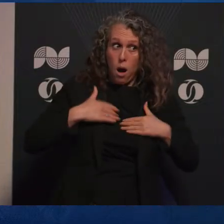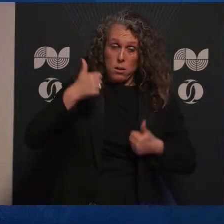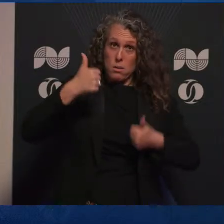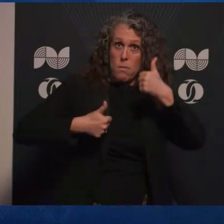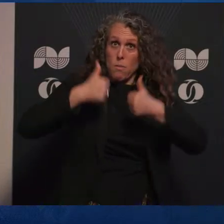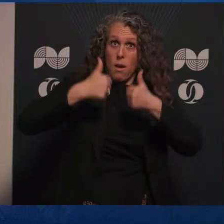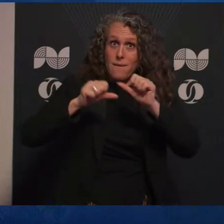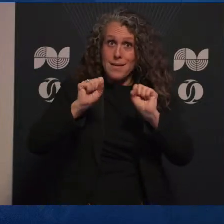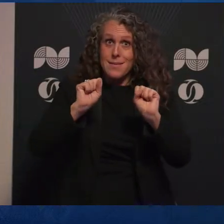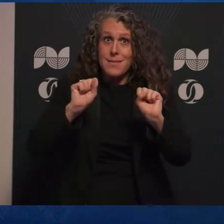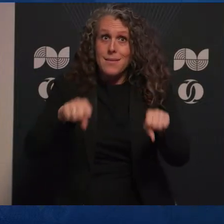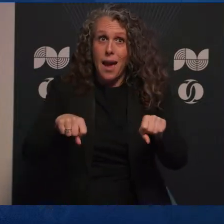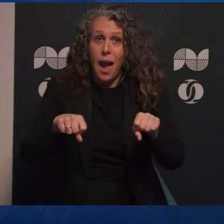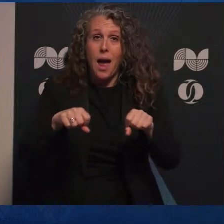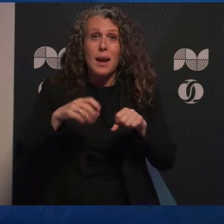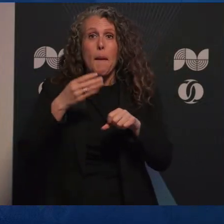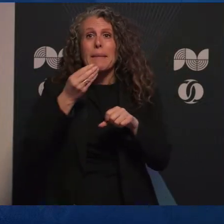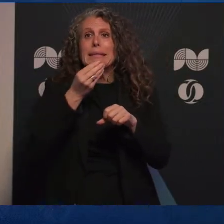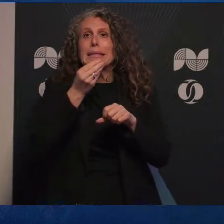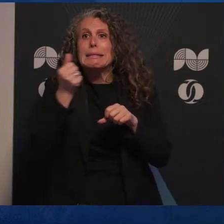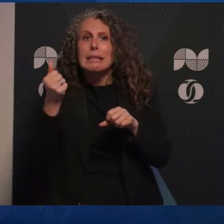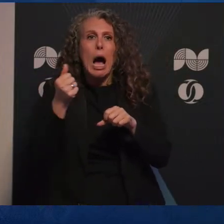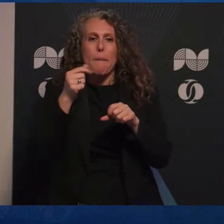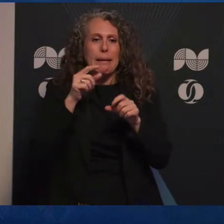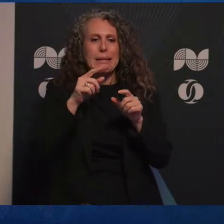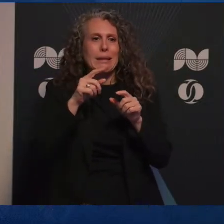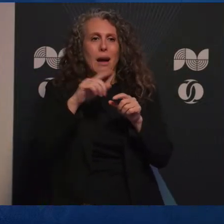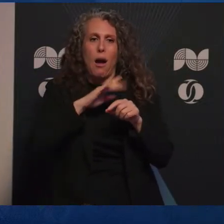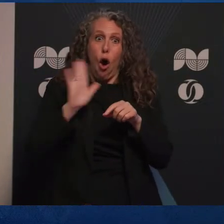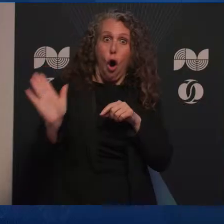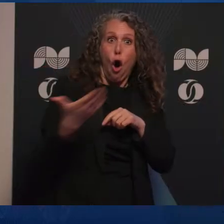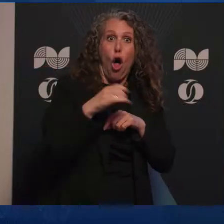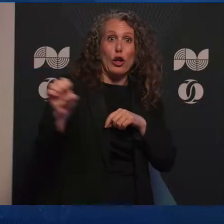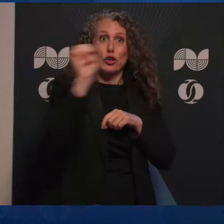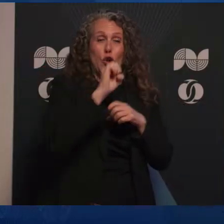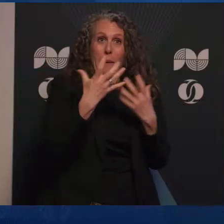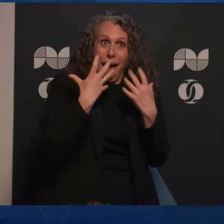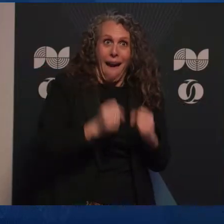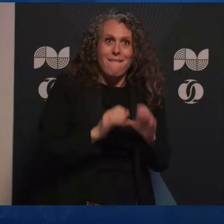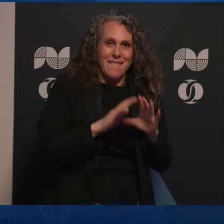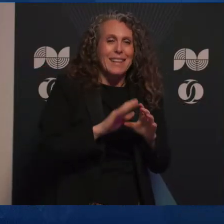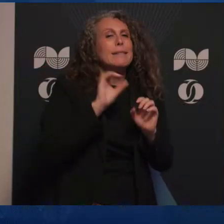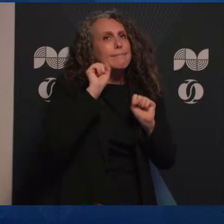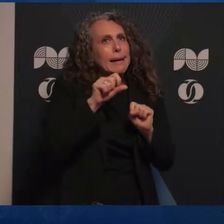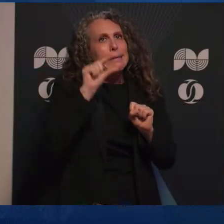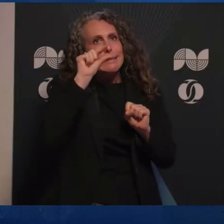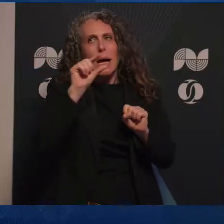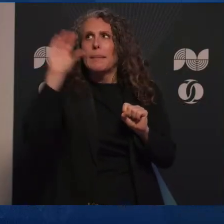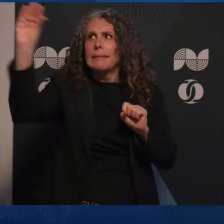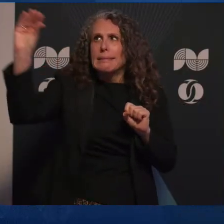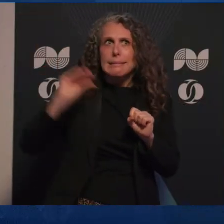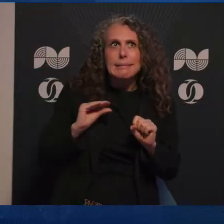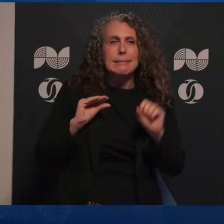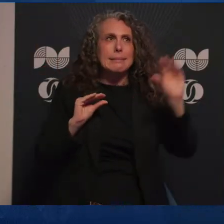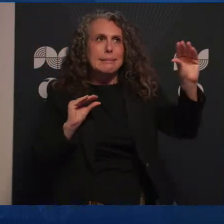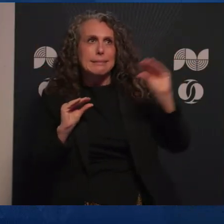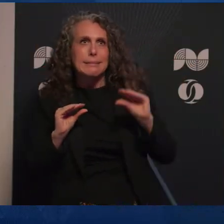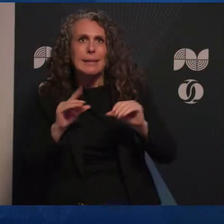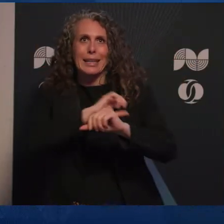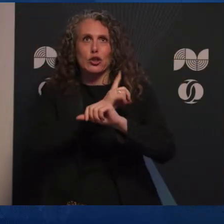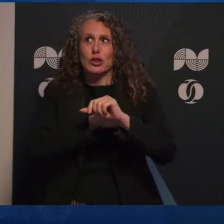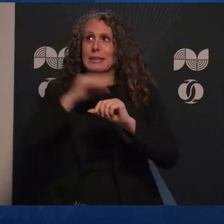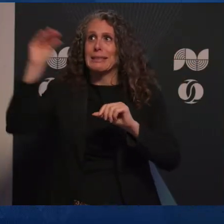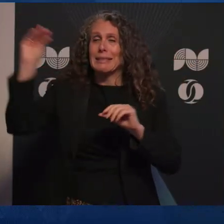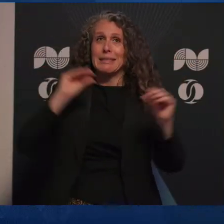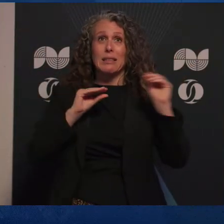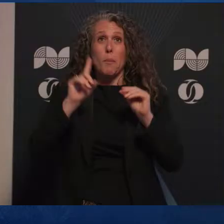intermediate products have to be imported to a greater degree than in the past, simply because importing energy directly is